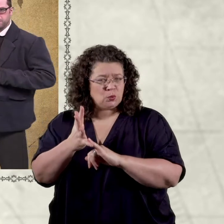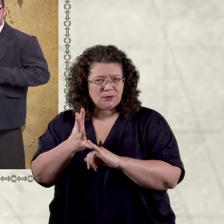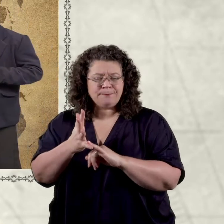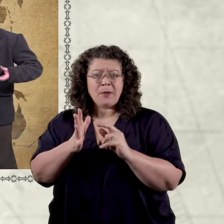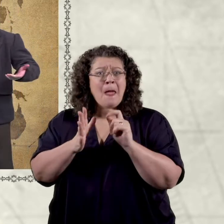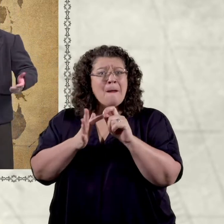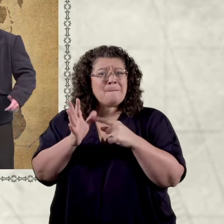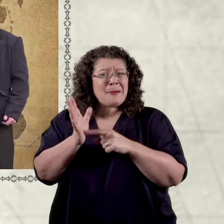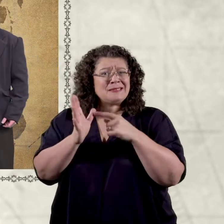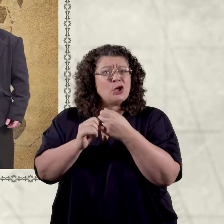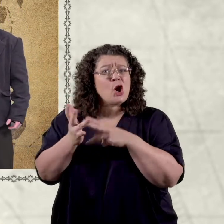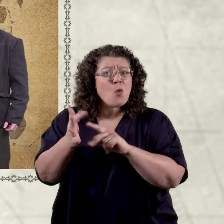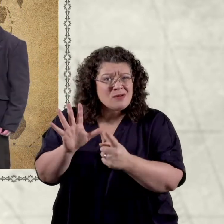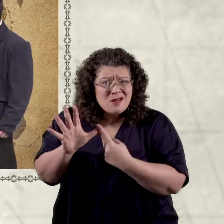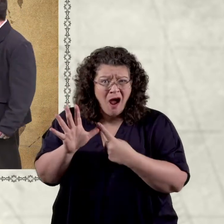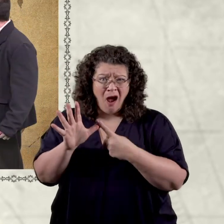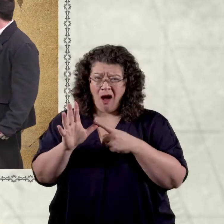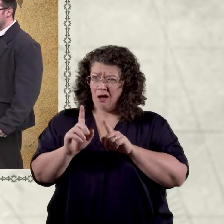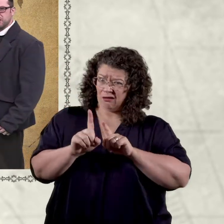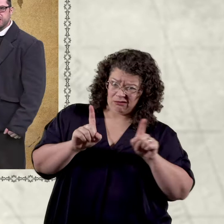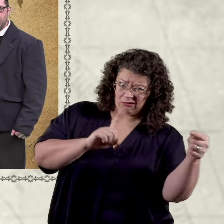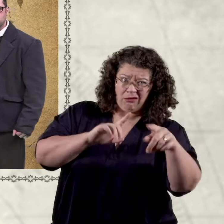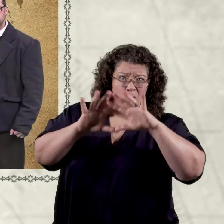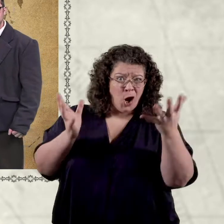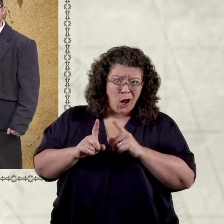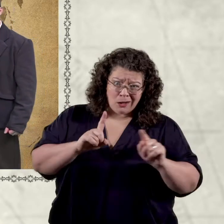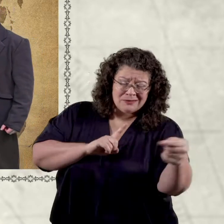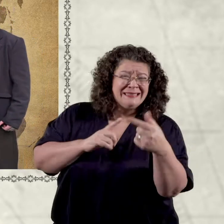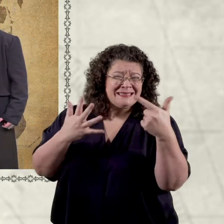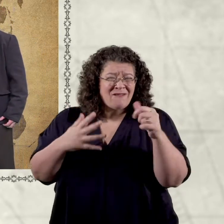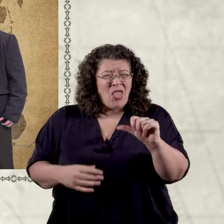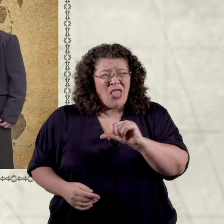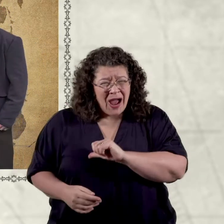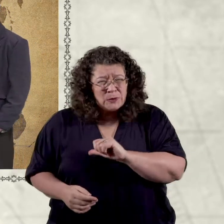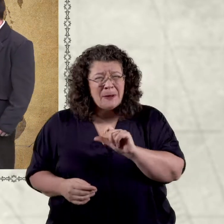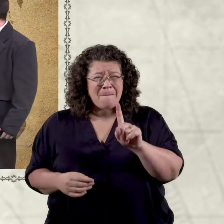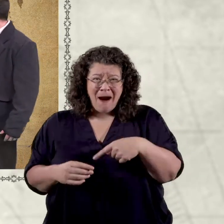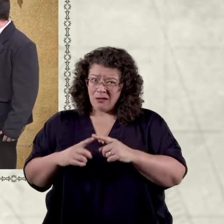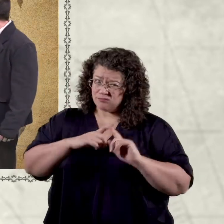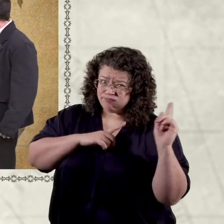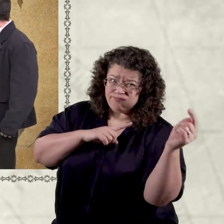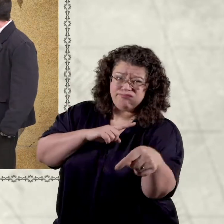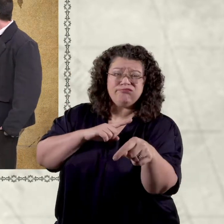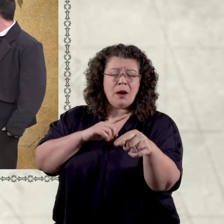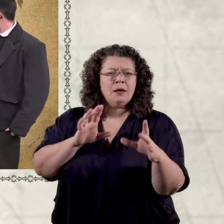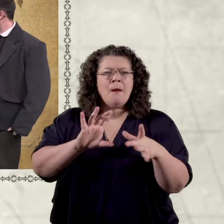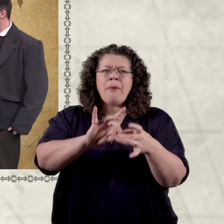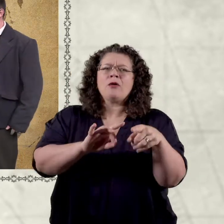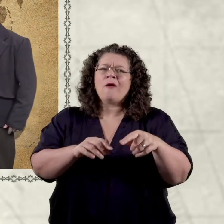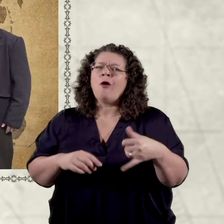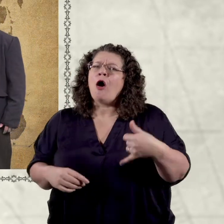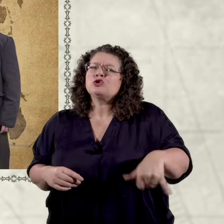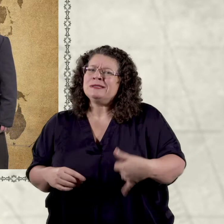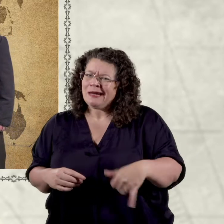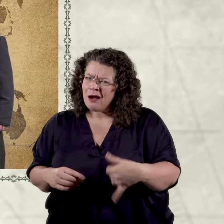Patagonia is basically the other side of the world. It's 7,000 miles away. It's part of Argentina,